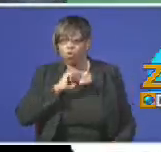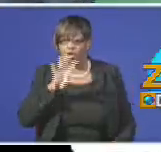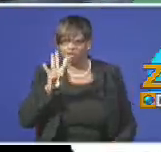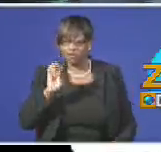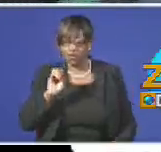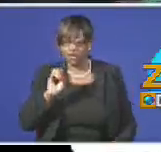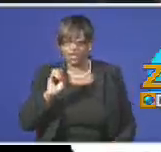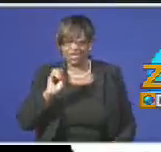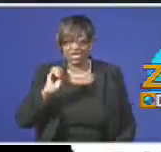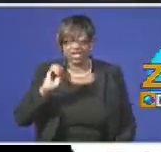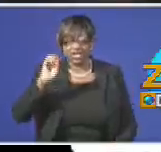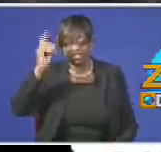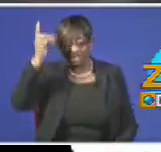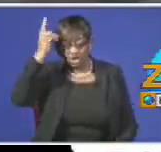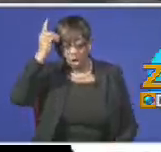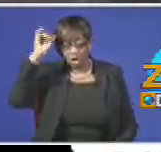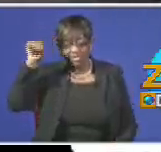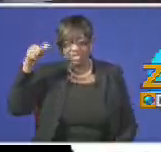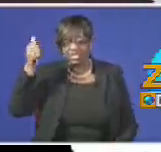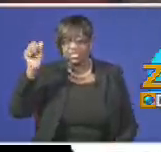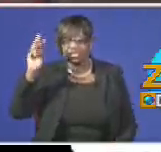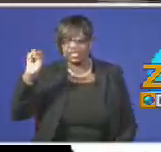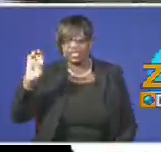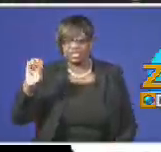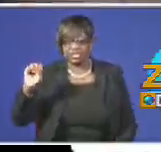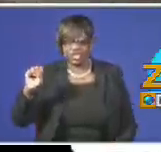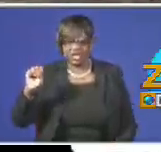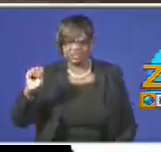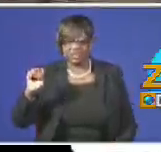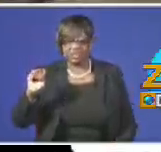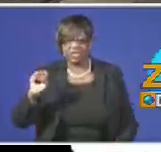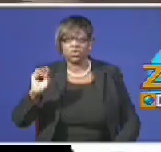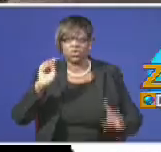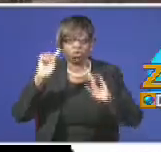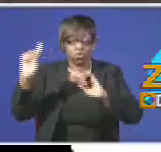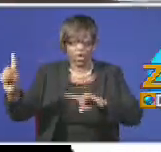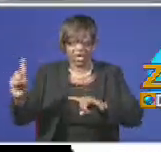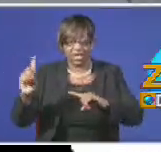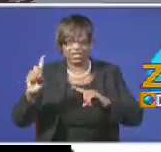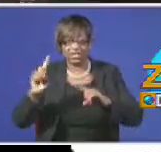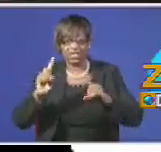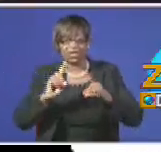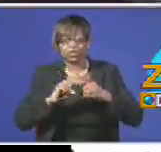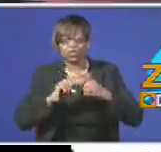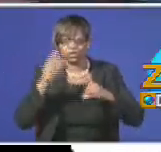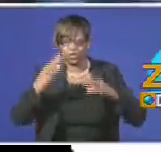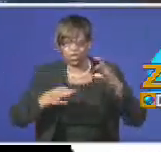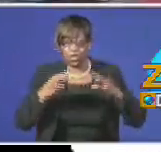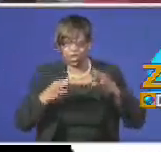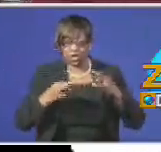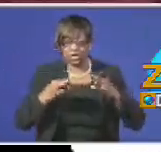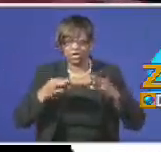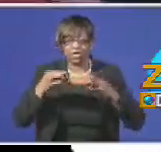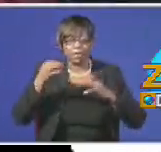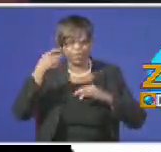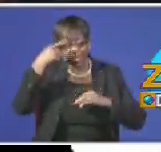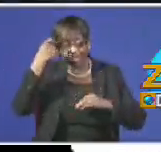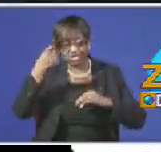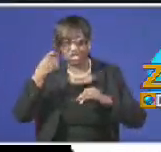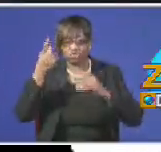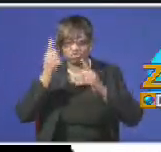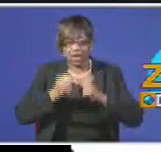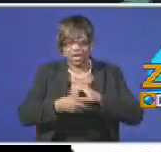Dion James Dean and his group of alleged conspirators were hauled before the magistrate's court on a laundry list of charges Monday for attempting to defraud the